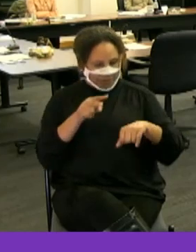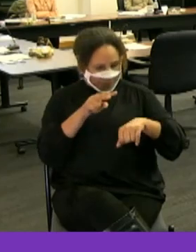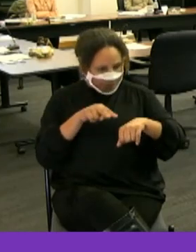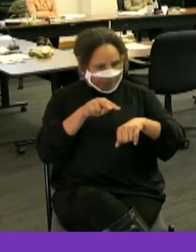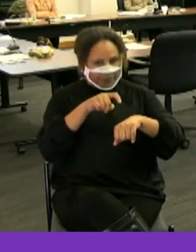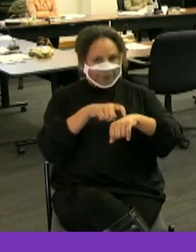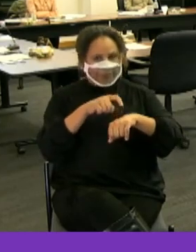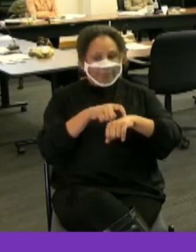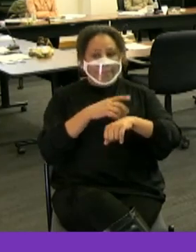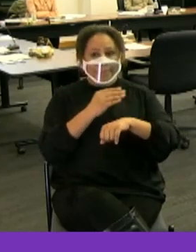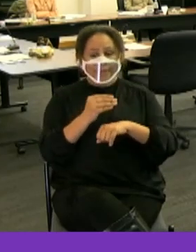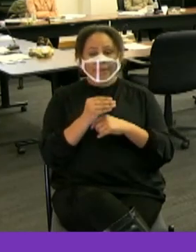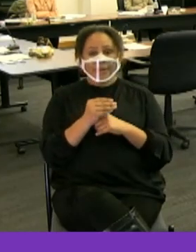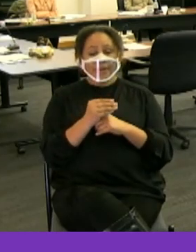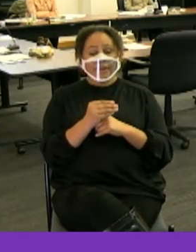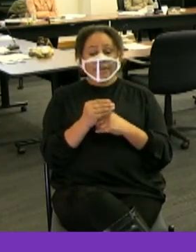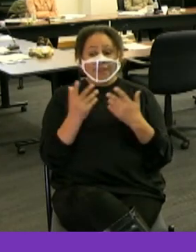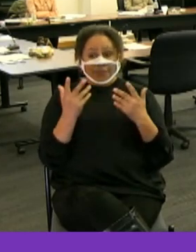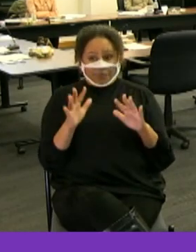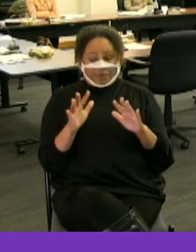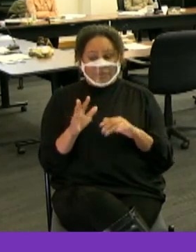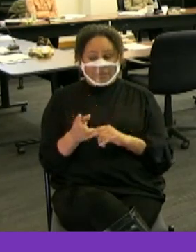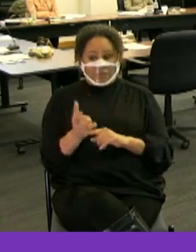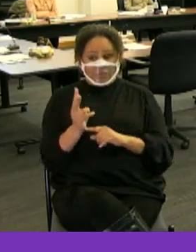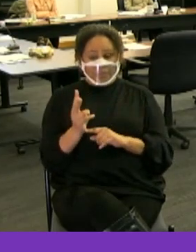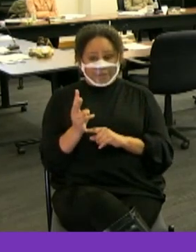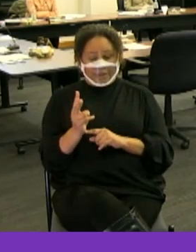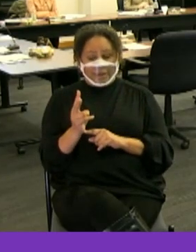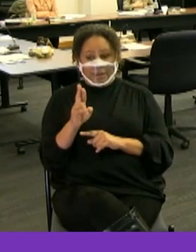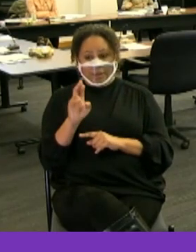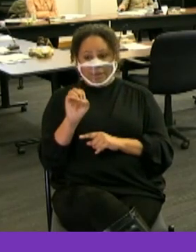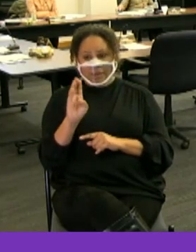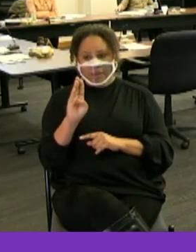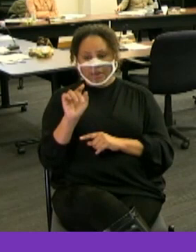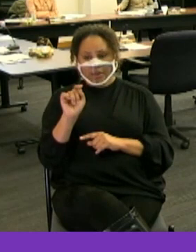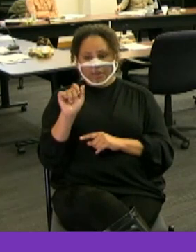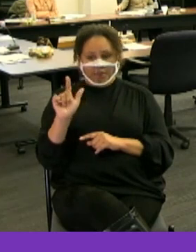your position and a 2-minute rebuttal, if everyone is okay with that.